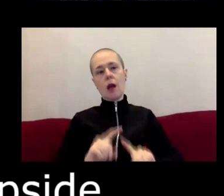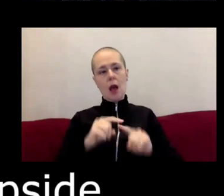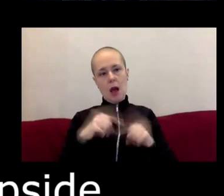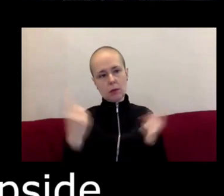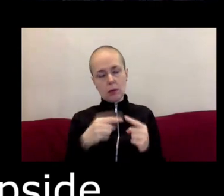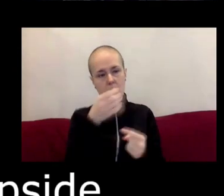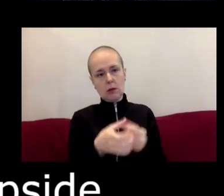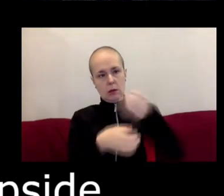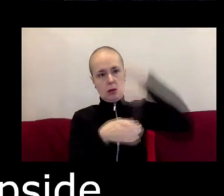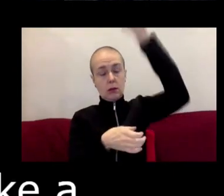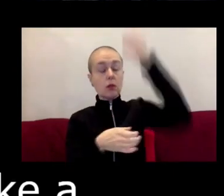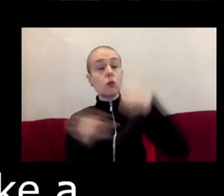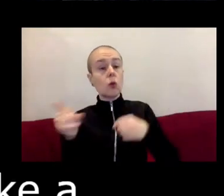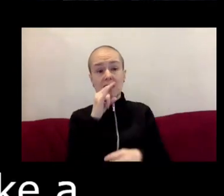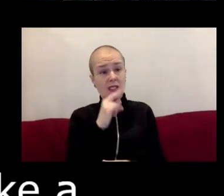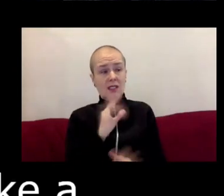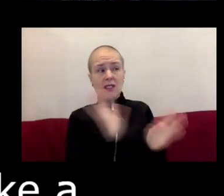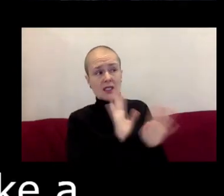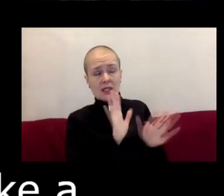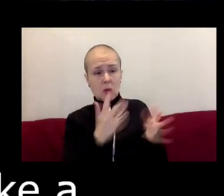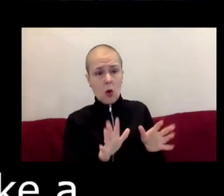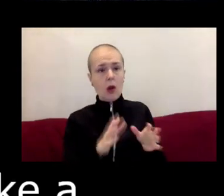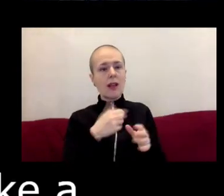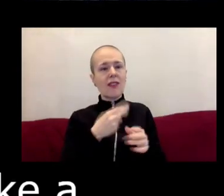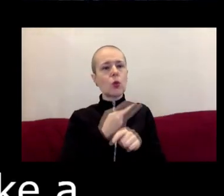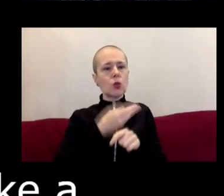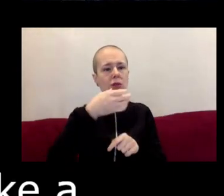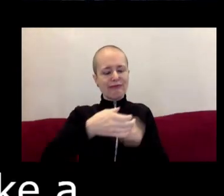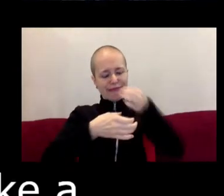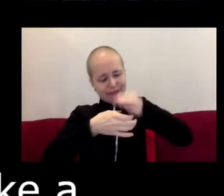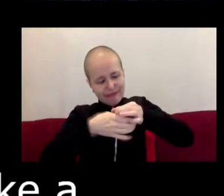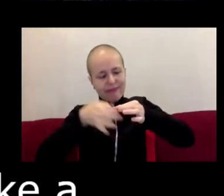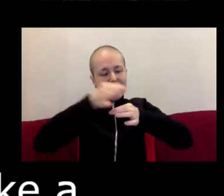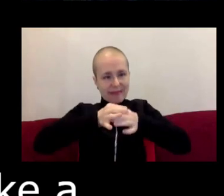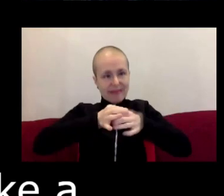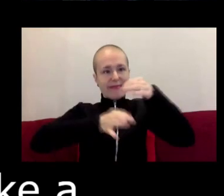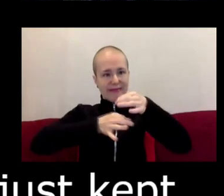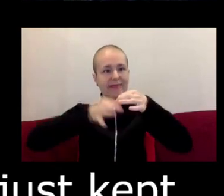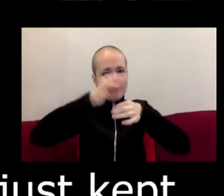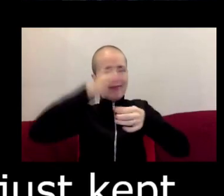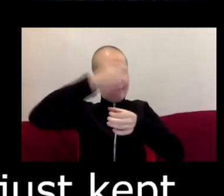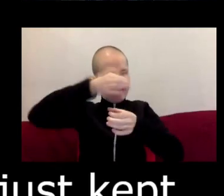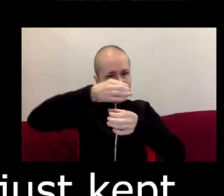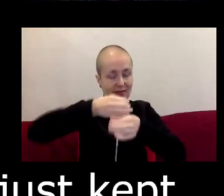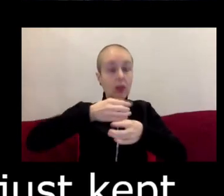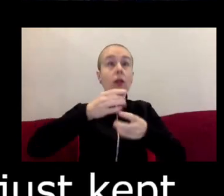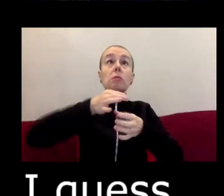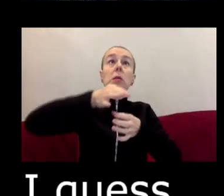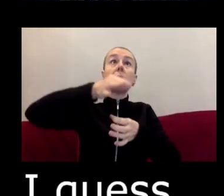sit and then like kept nesting them, I guess, and then made them tall. But it actually did end